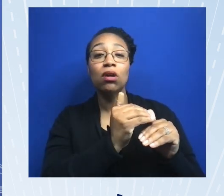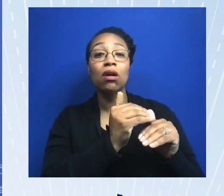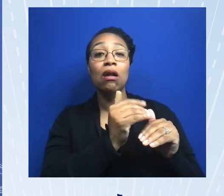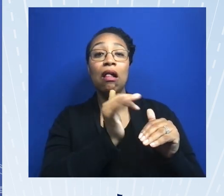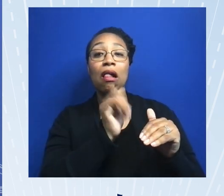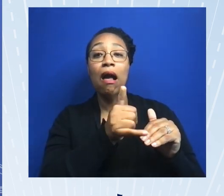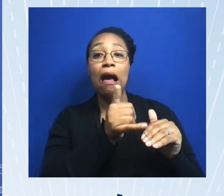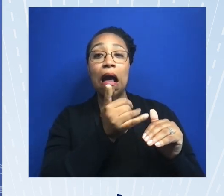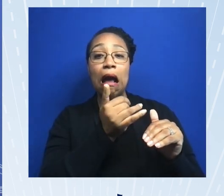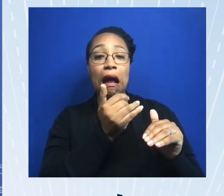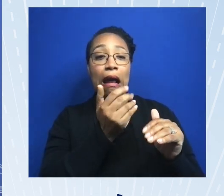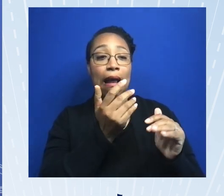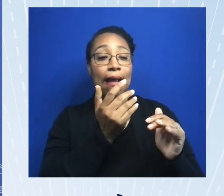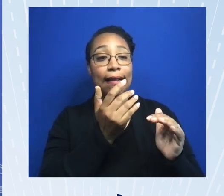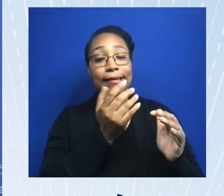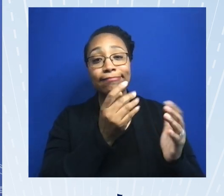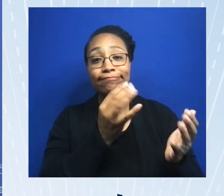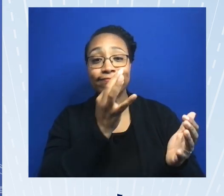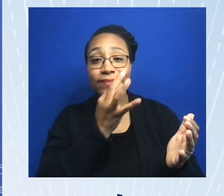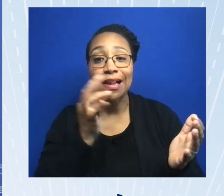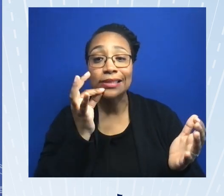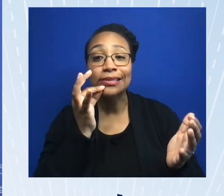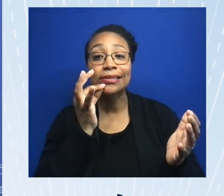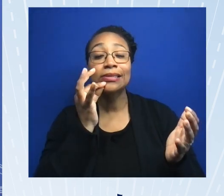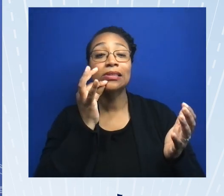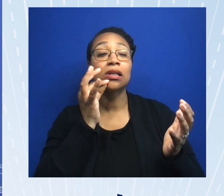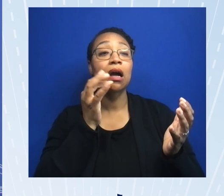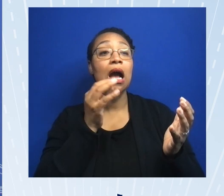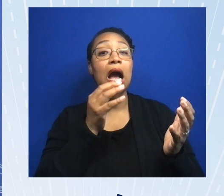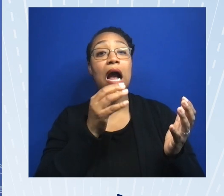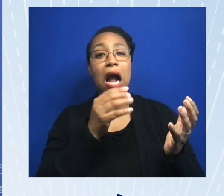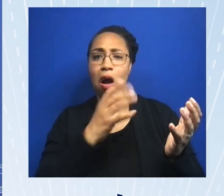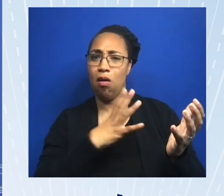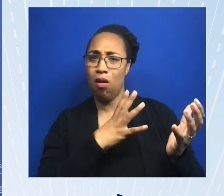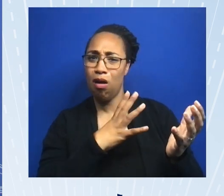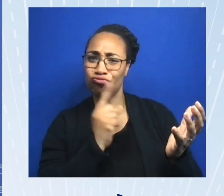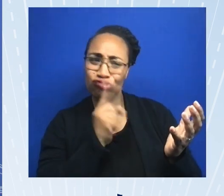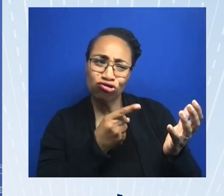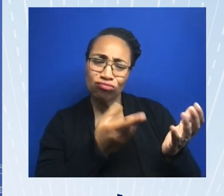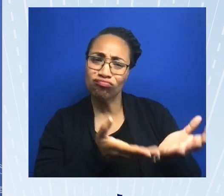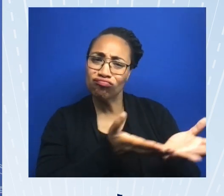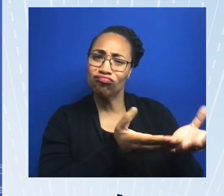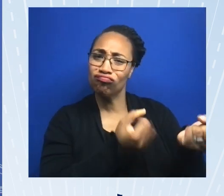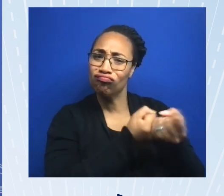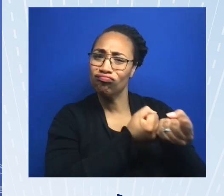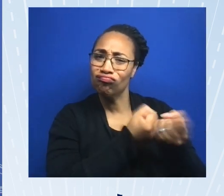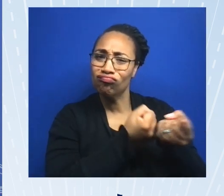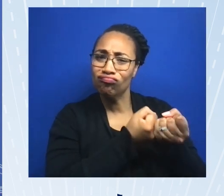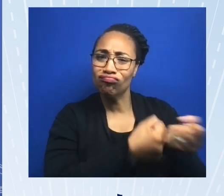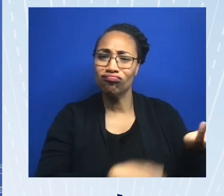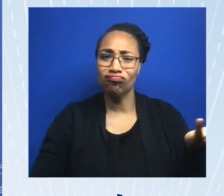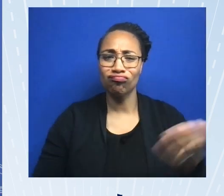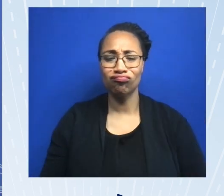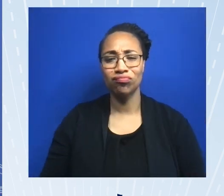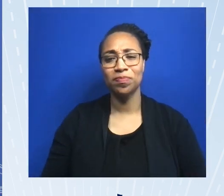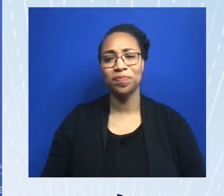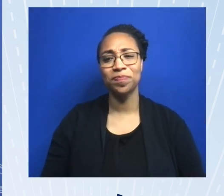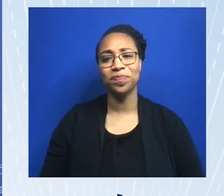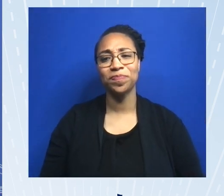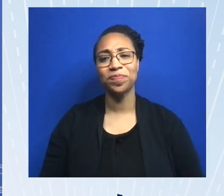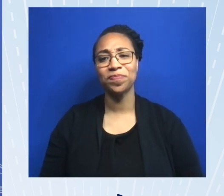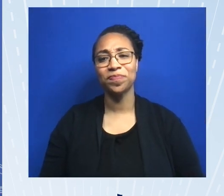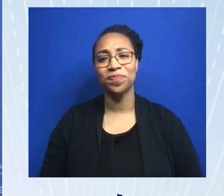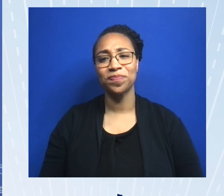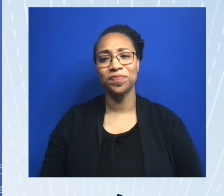that their partners across the country understand that the 1964 Civil Rights Act prohibits discrimination based